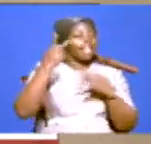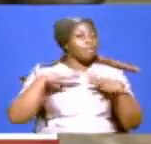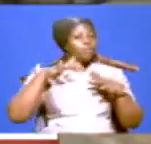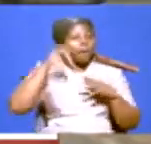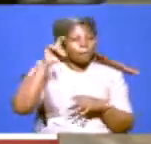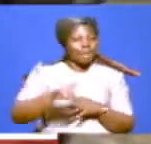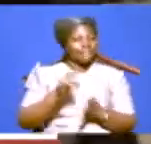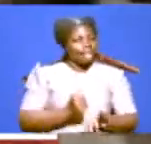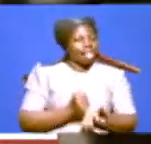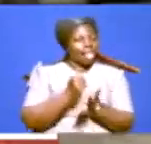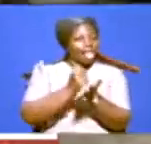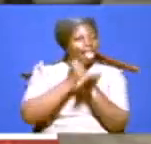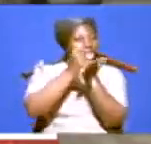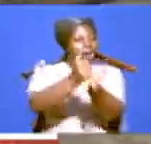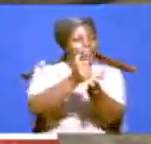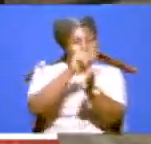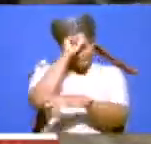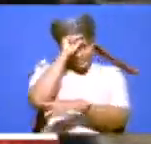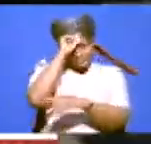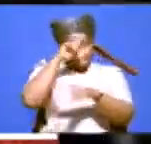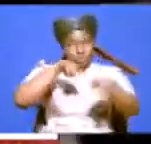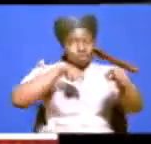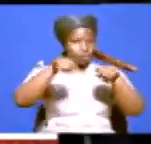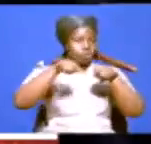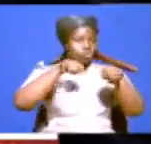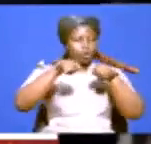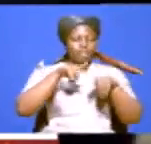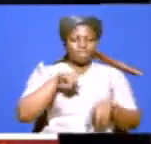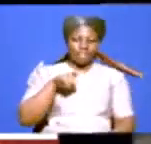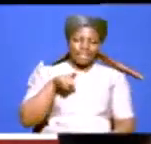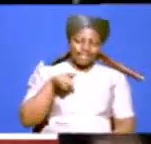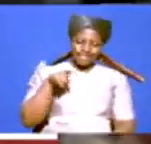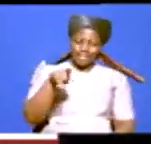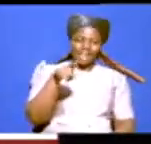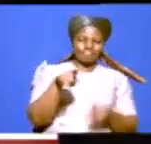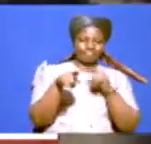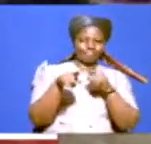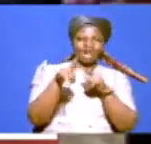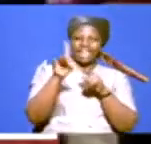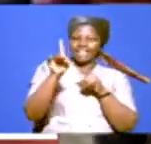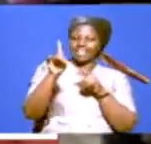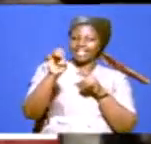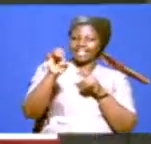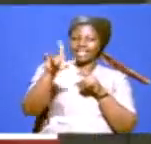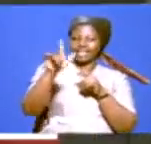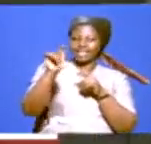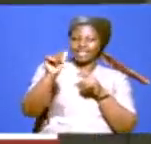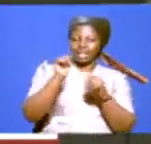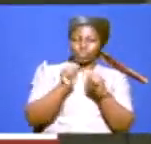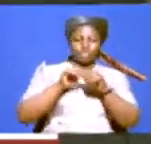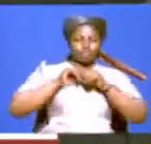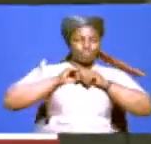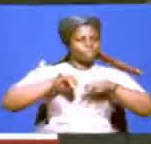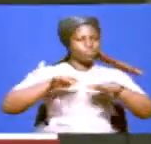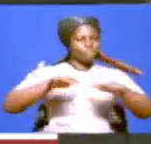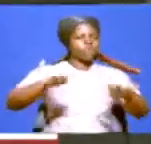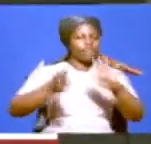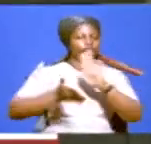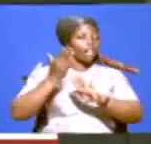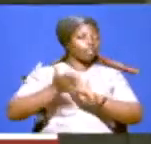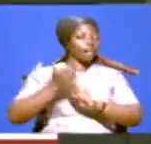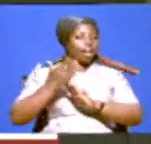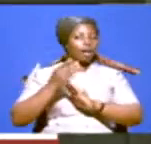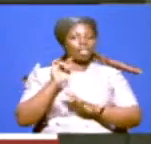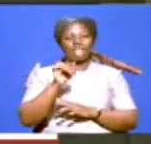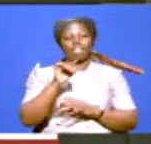waisaidie serikali kudhibiti aina ya virusi vya corona vya Delta vinavyoenea kwa haraka. The committee